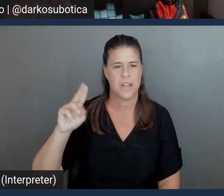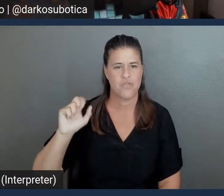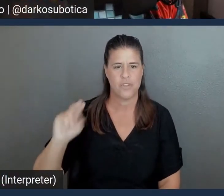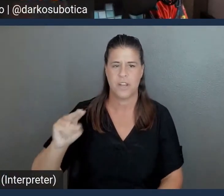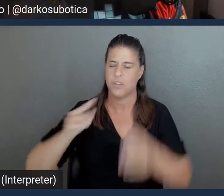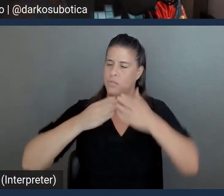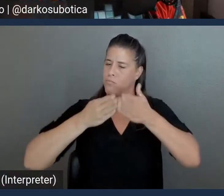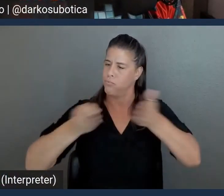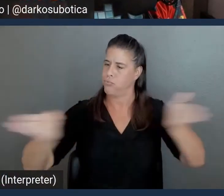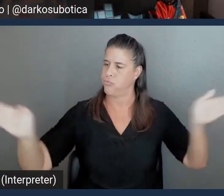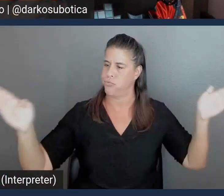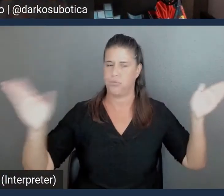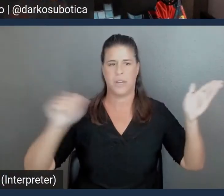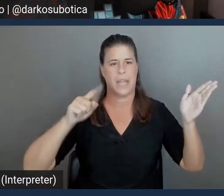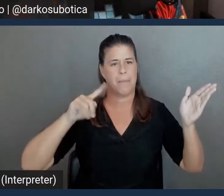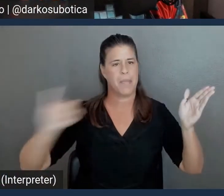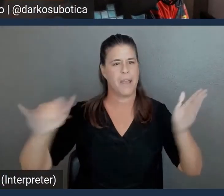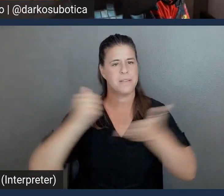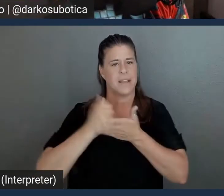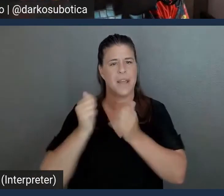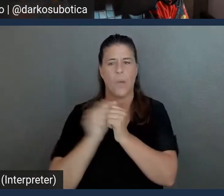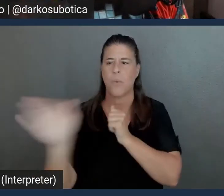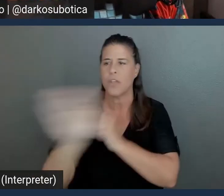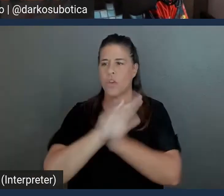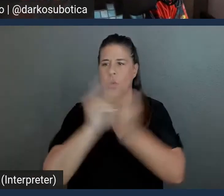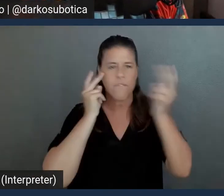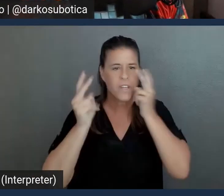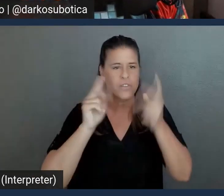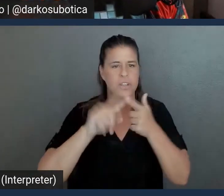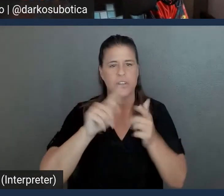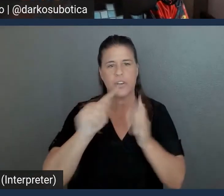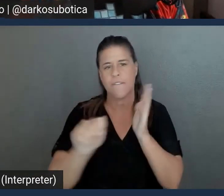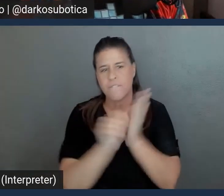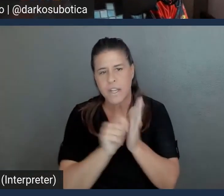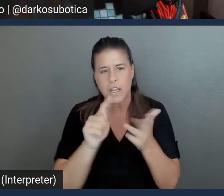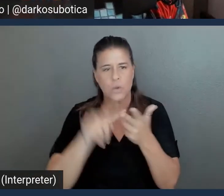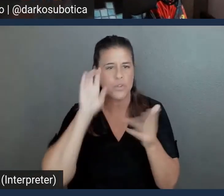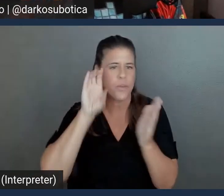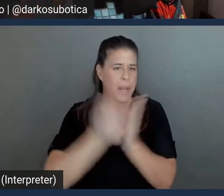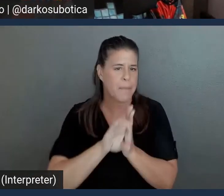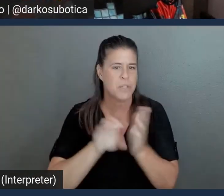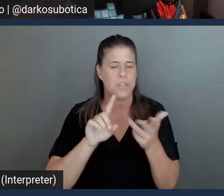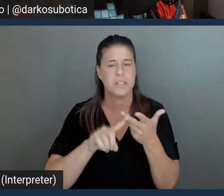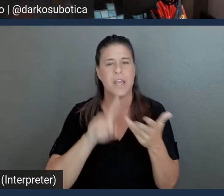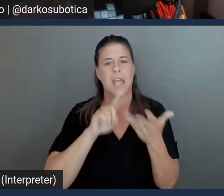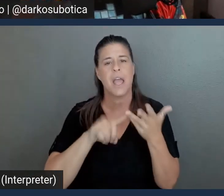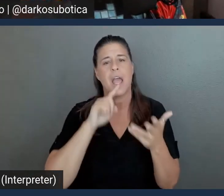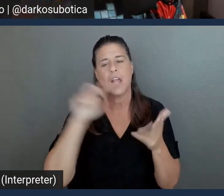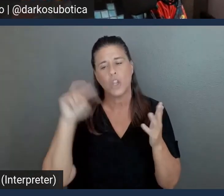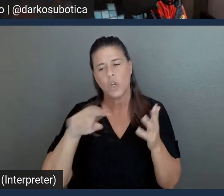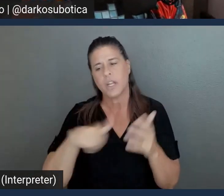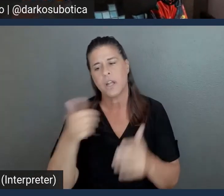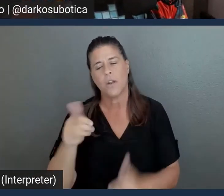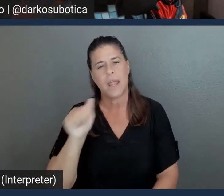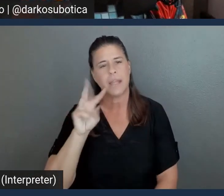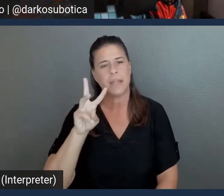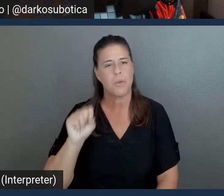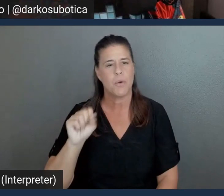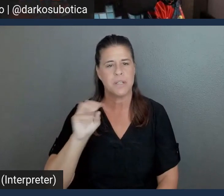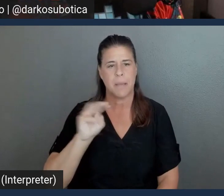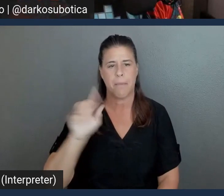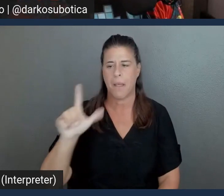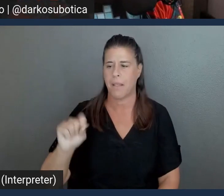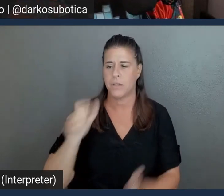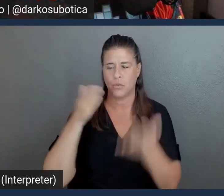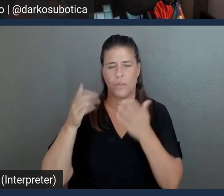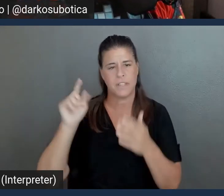of APIs that can help you with your vision, with your videos, with your images, and also look at other AWS ML services out there, which can